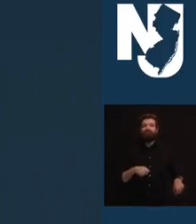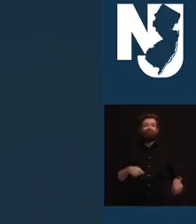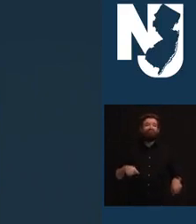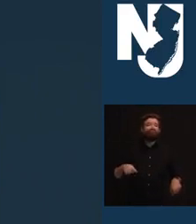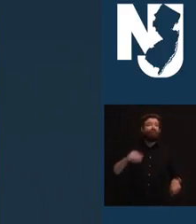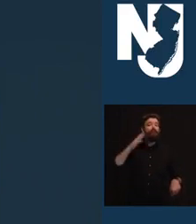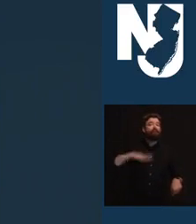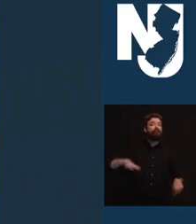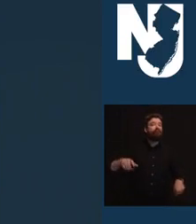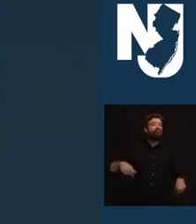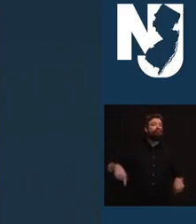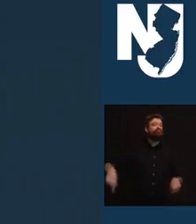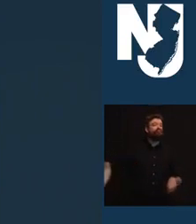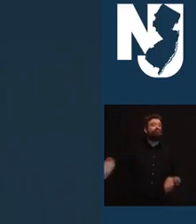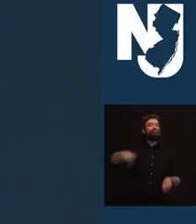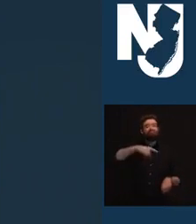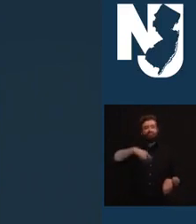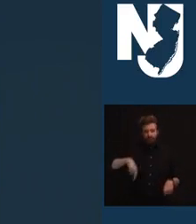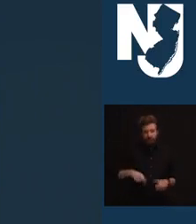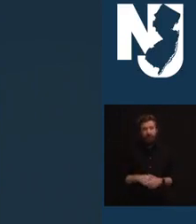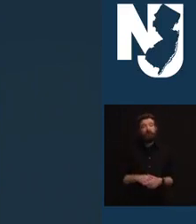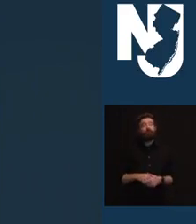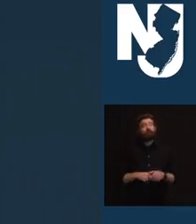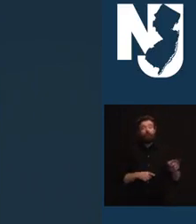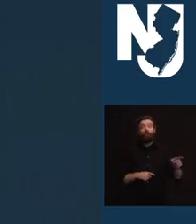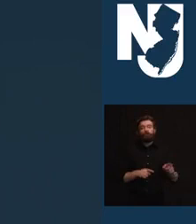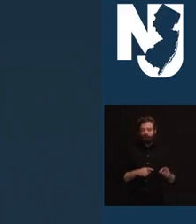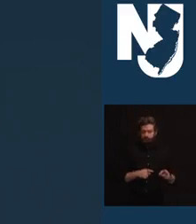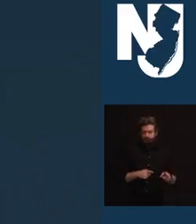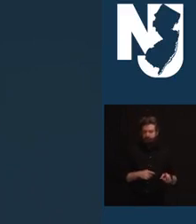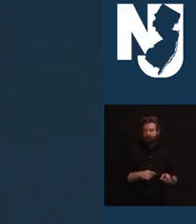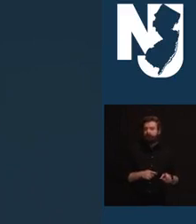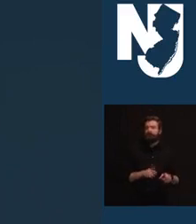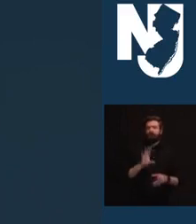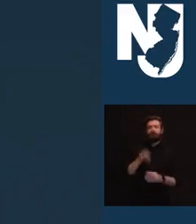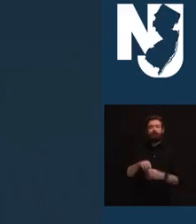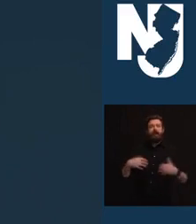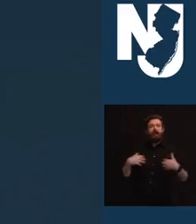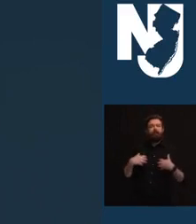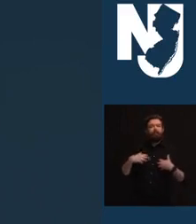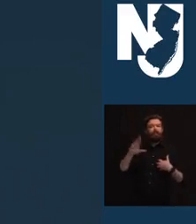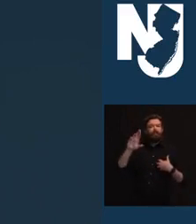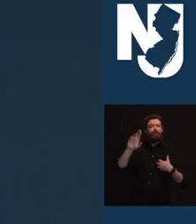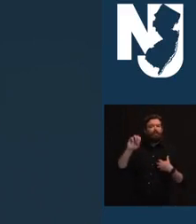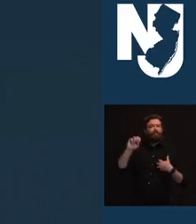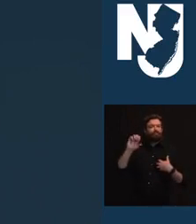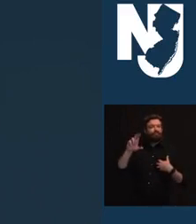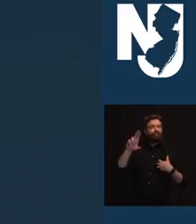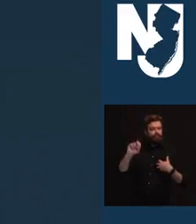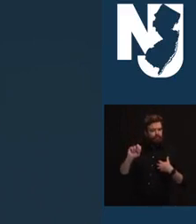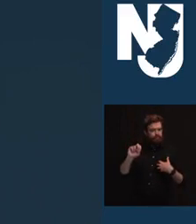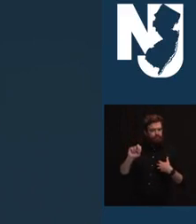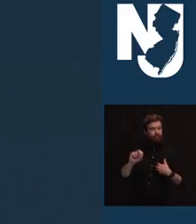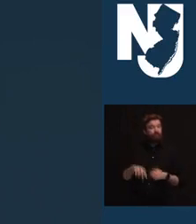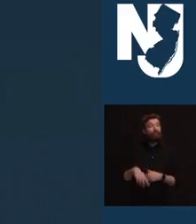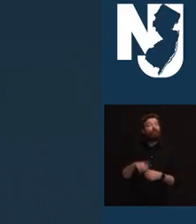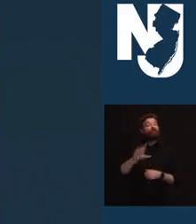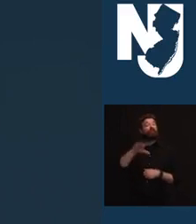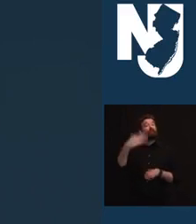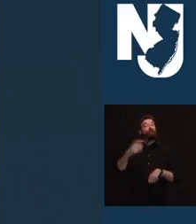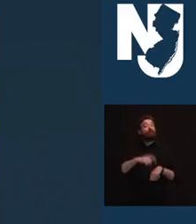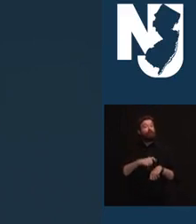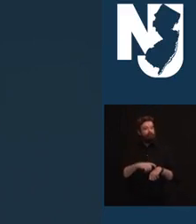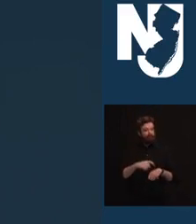Pausabilities PA Animal Rescue, or playing Santa, only when Santa himself could not make it, at Pausabilities